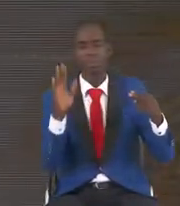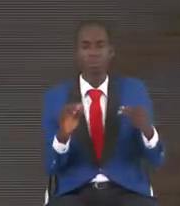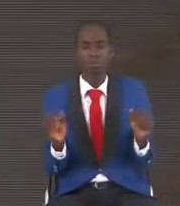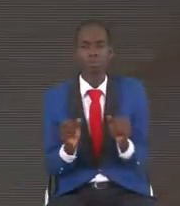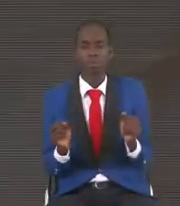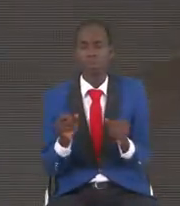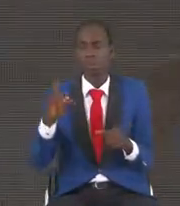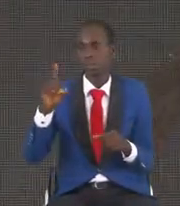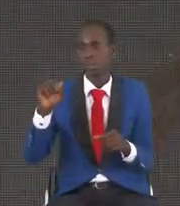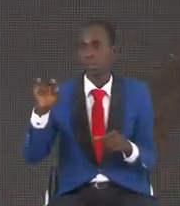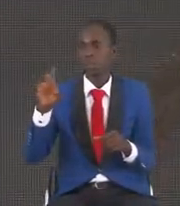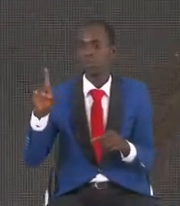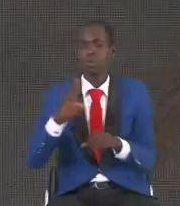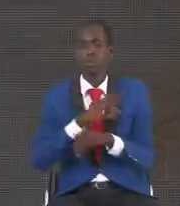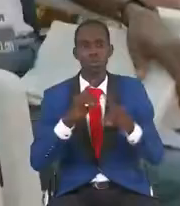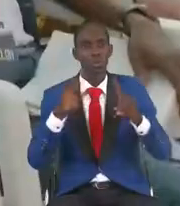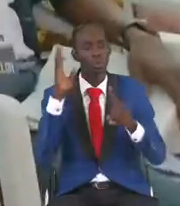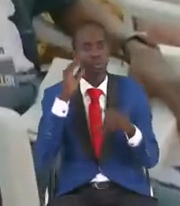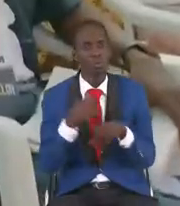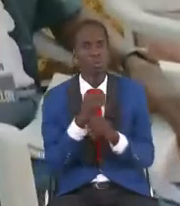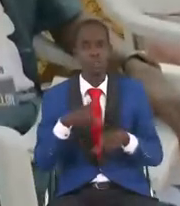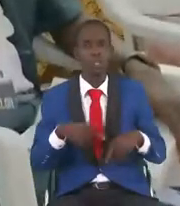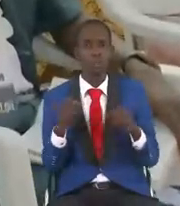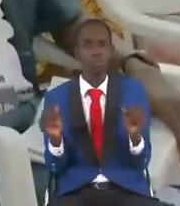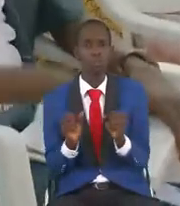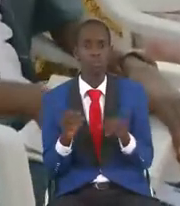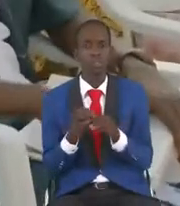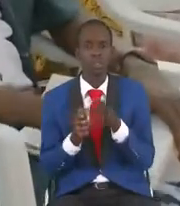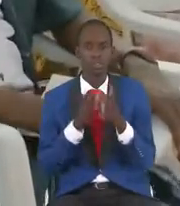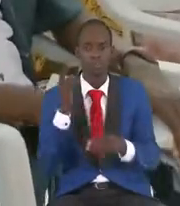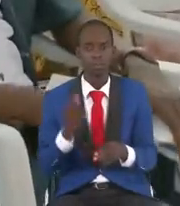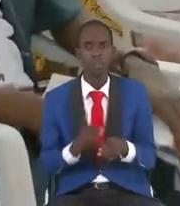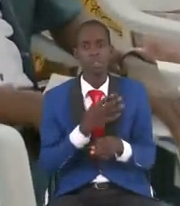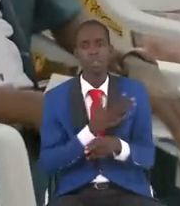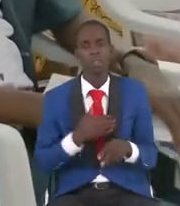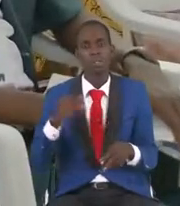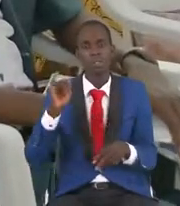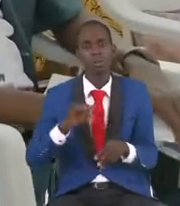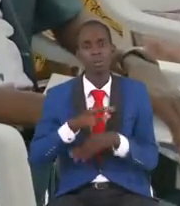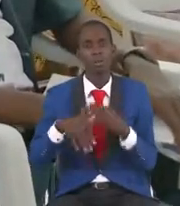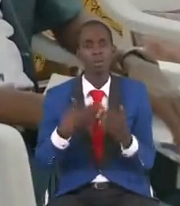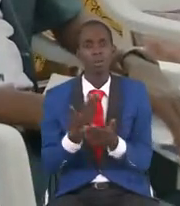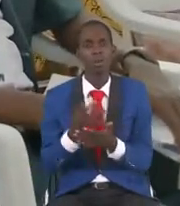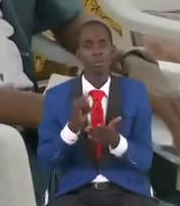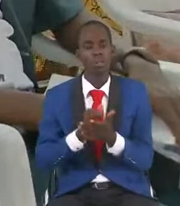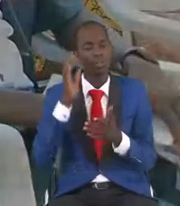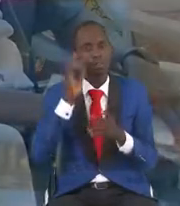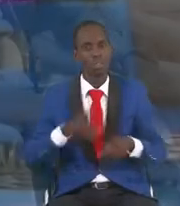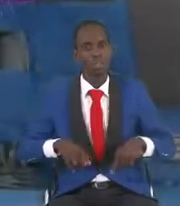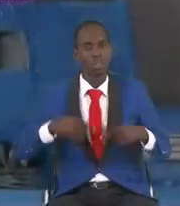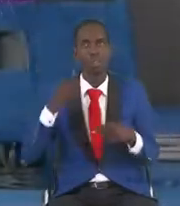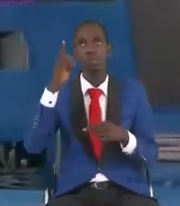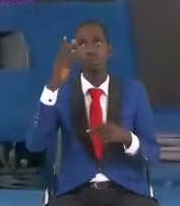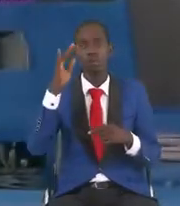your life in Jesus' name. Yea, and all that will live godly in Christ